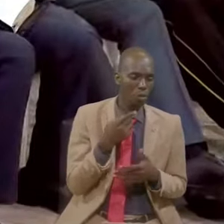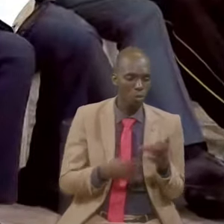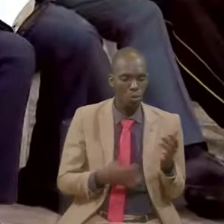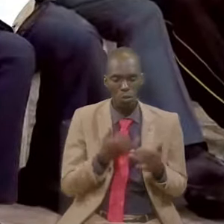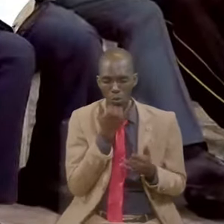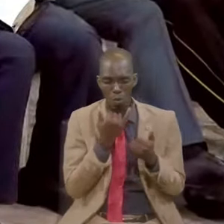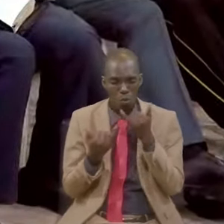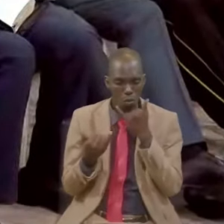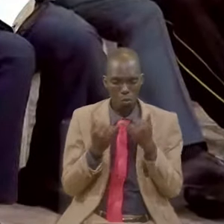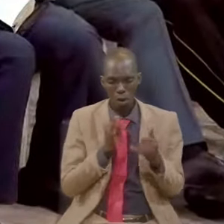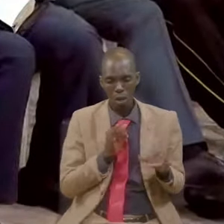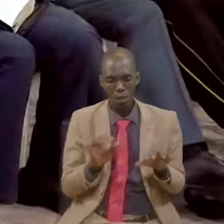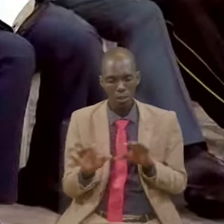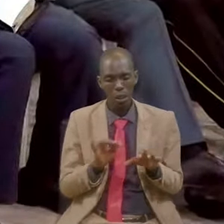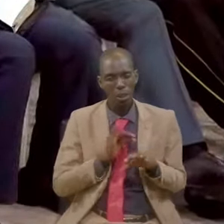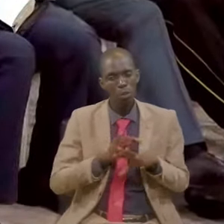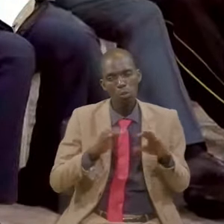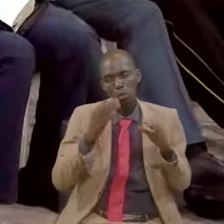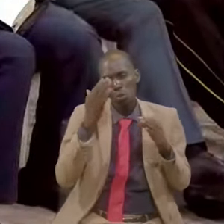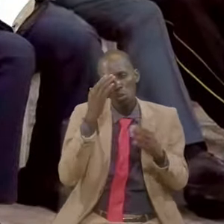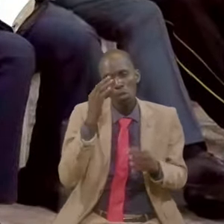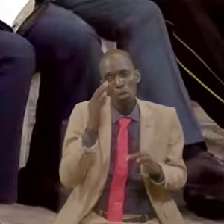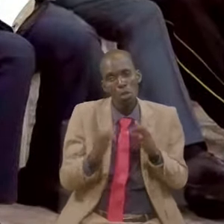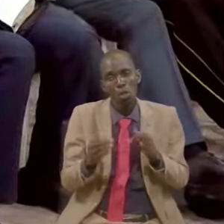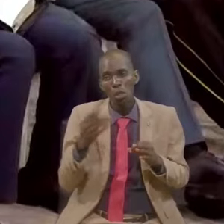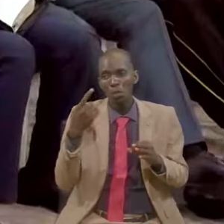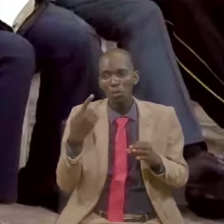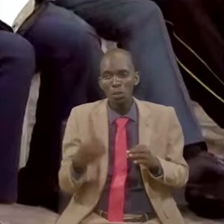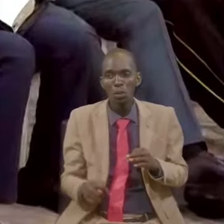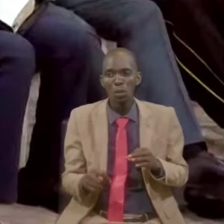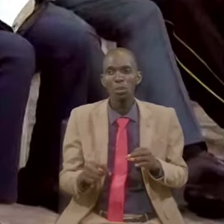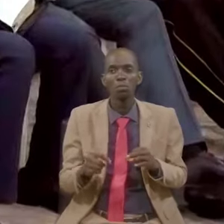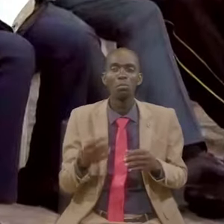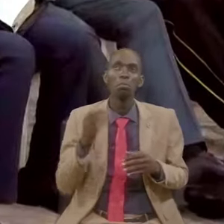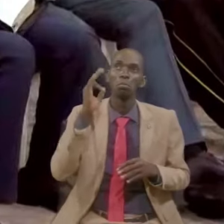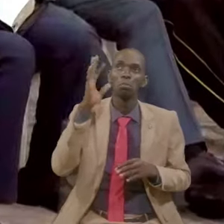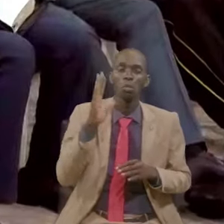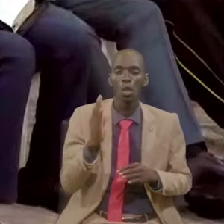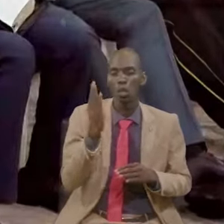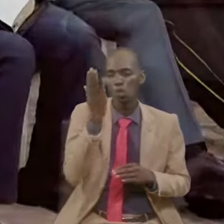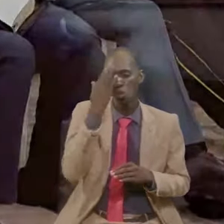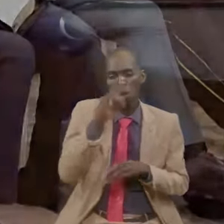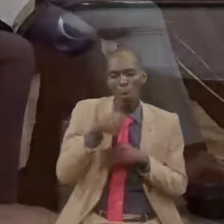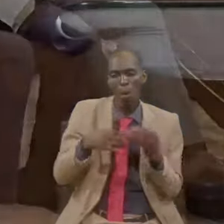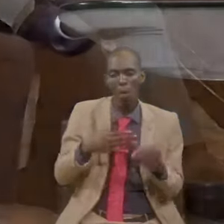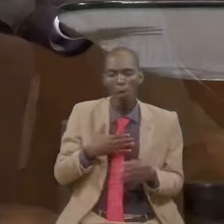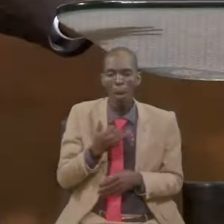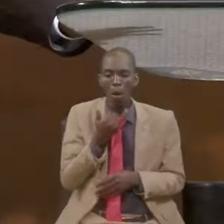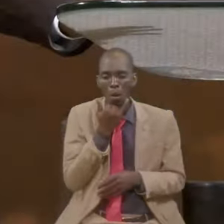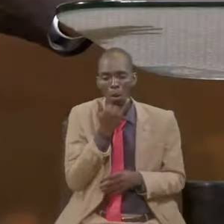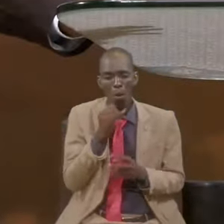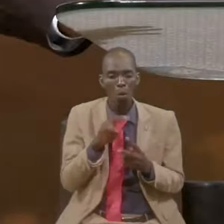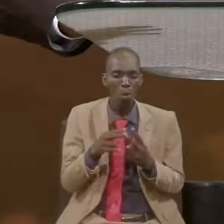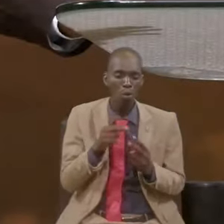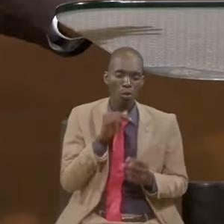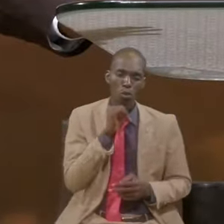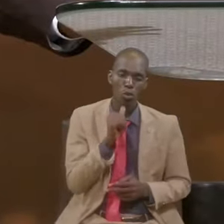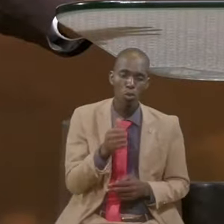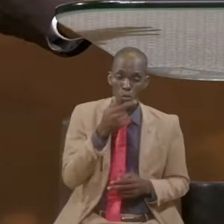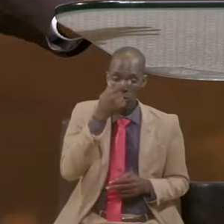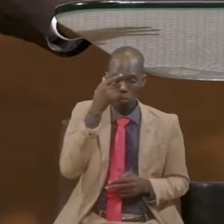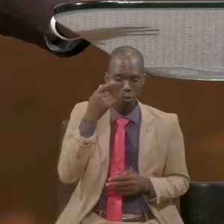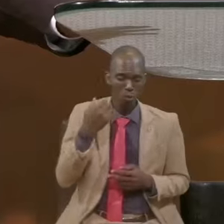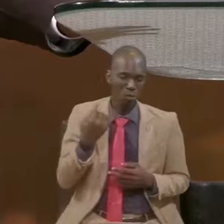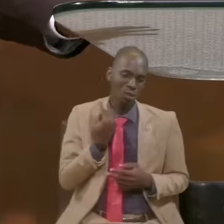look at what I did. And I don't know whether the pastor has an idea about it or not. Because, for